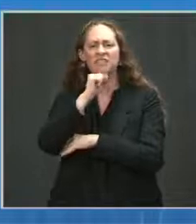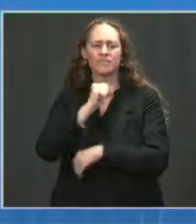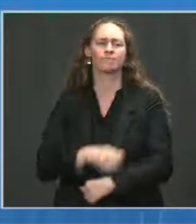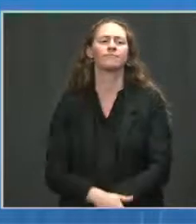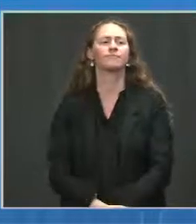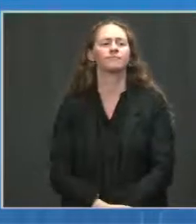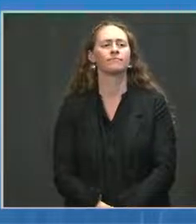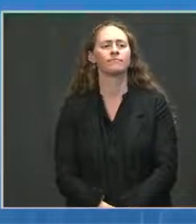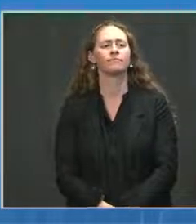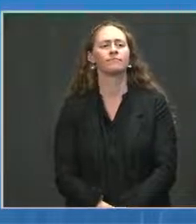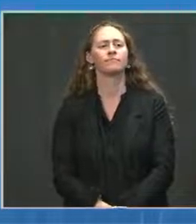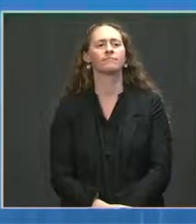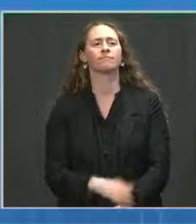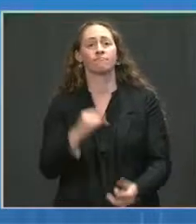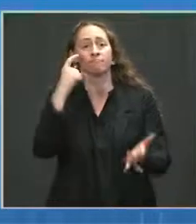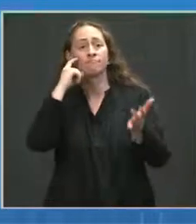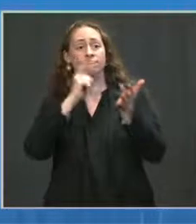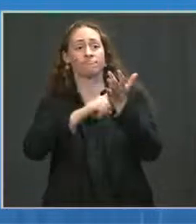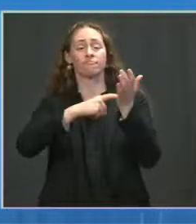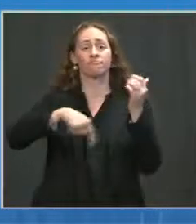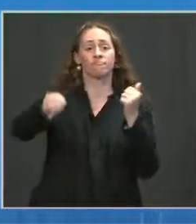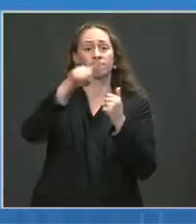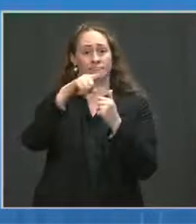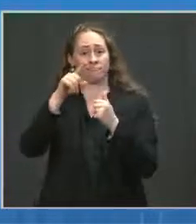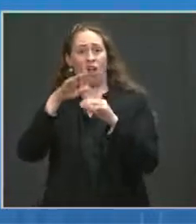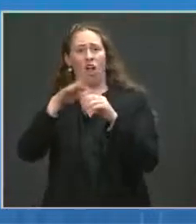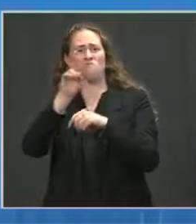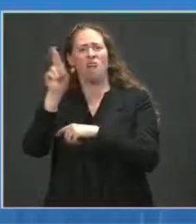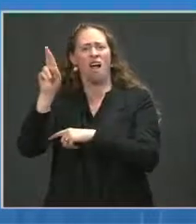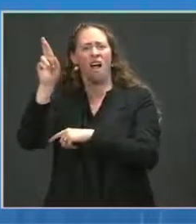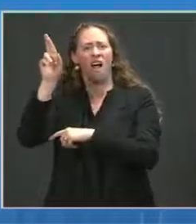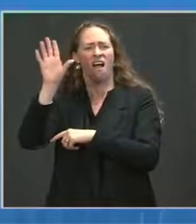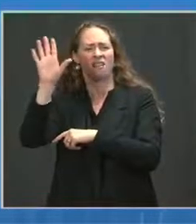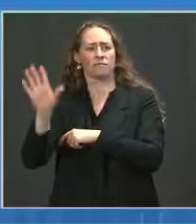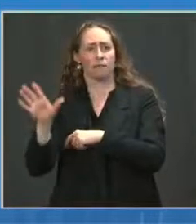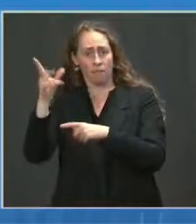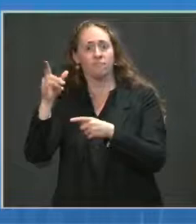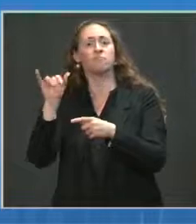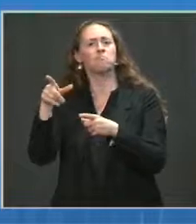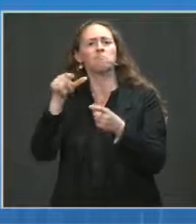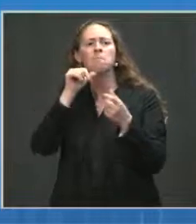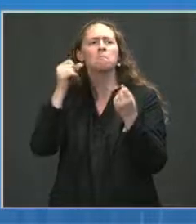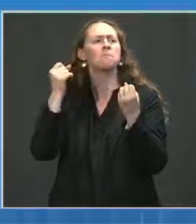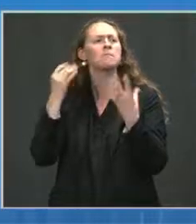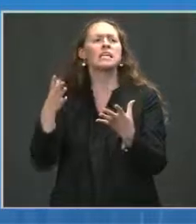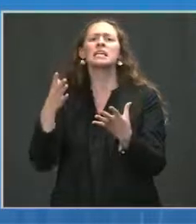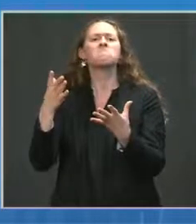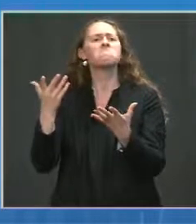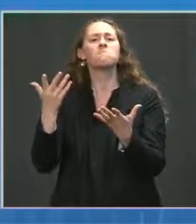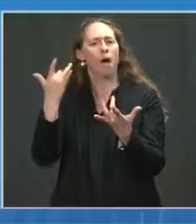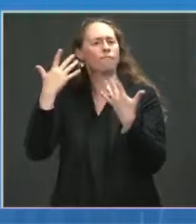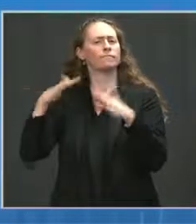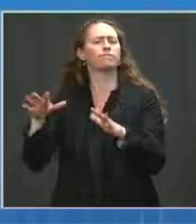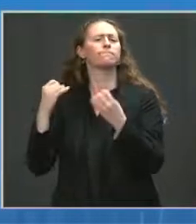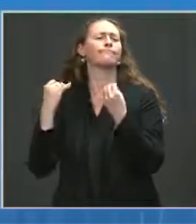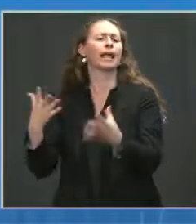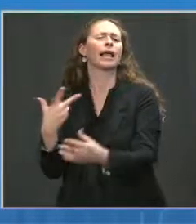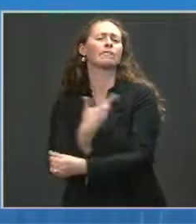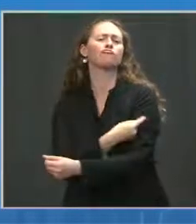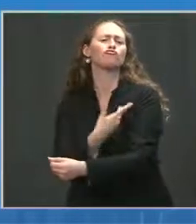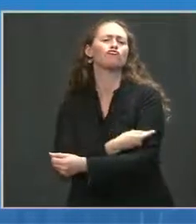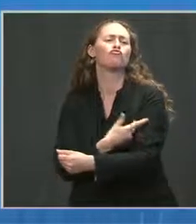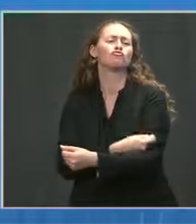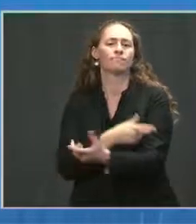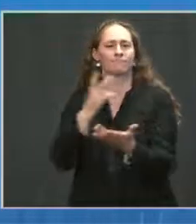vaccination coverage further to the right have lower rates of cases, as shown in yellow. There is a direct correlation with